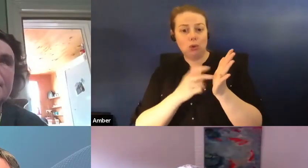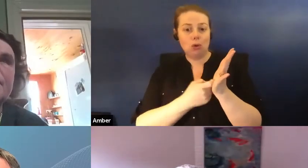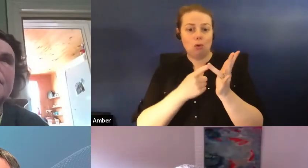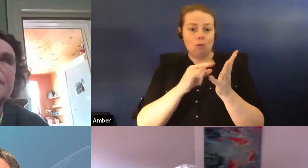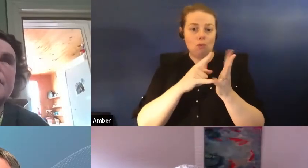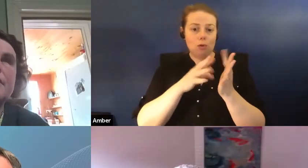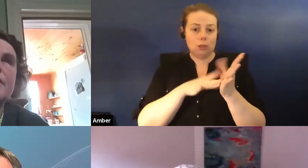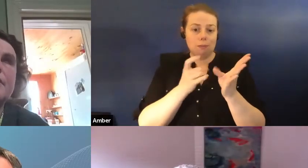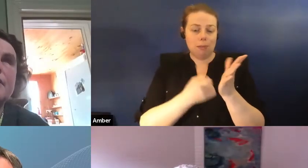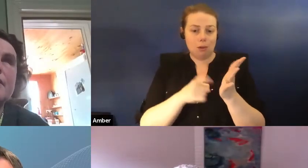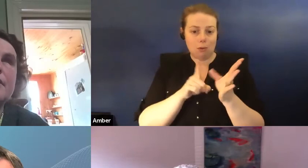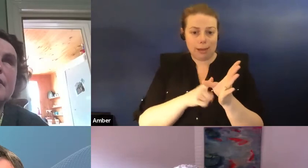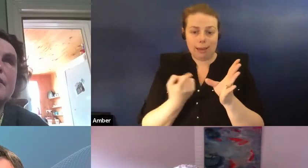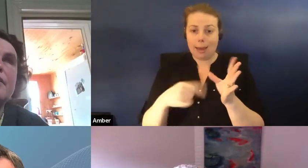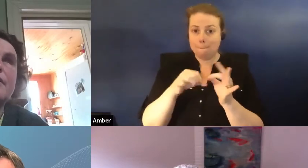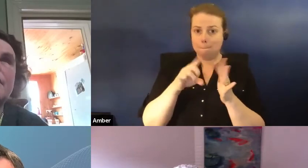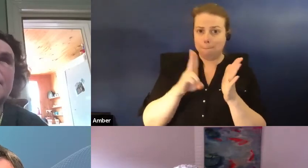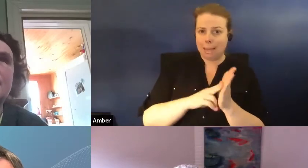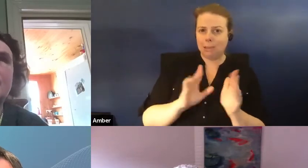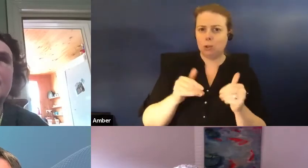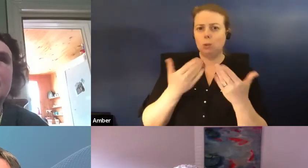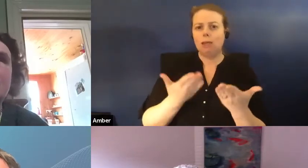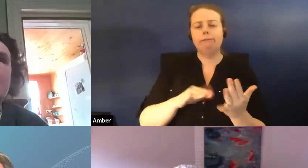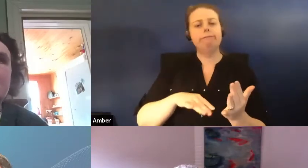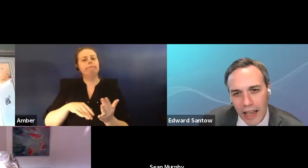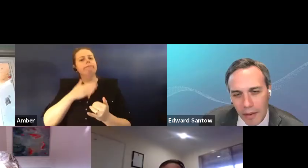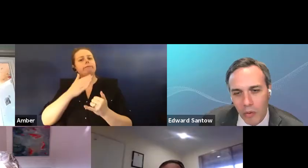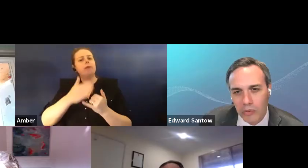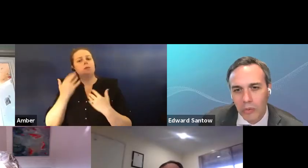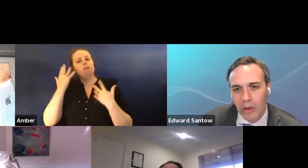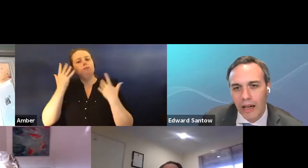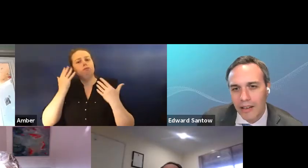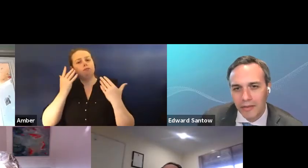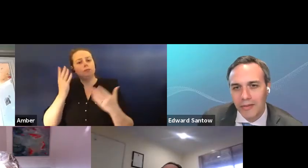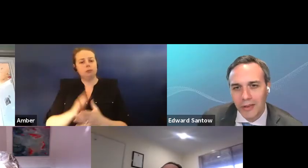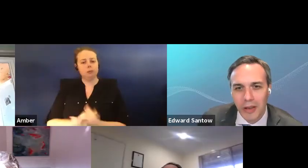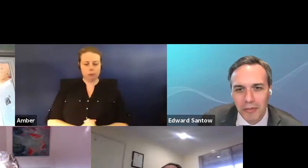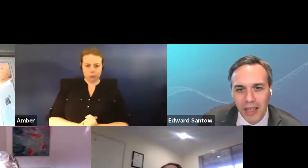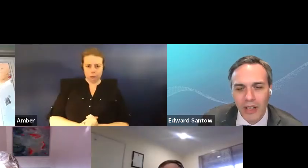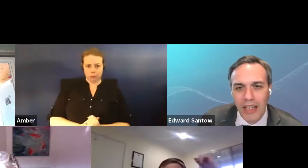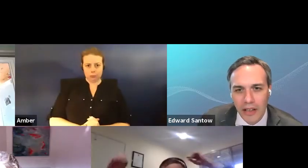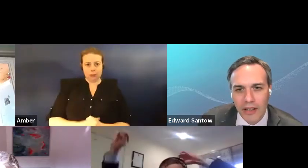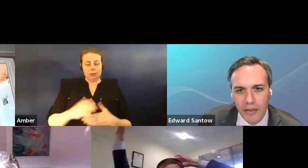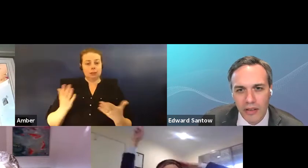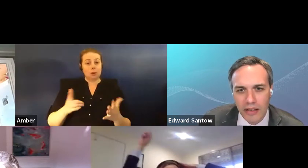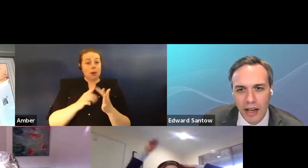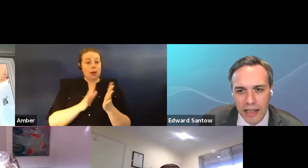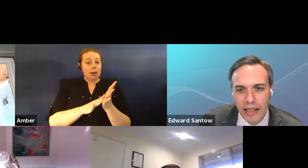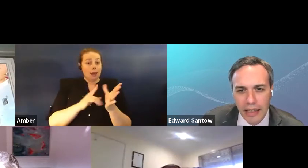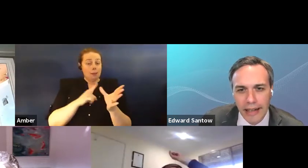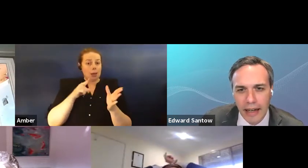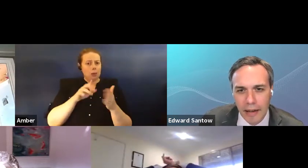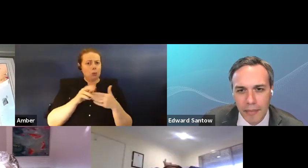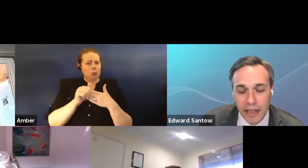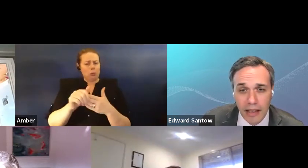to give any last reflections that they wanna give. So Emma, you're a kind of a leader in civil